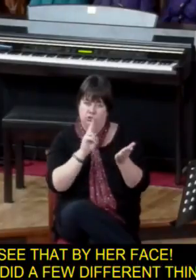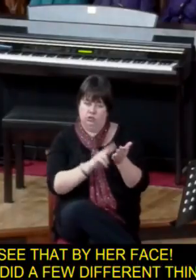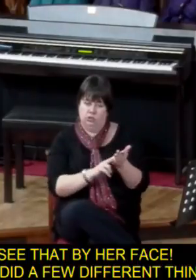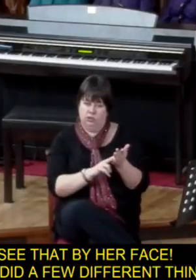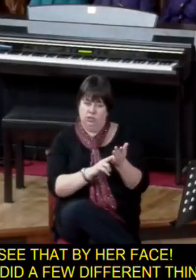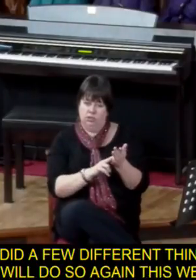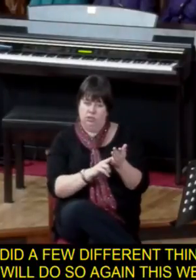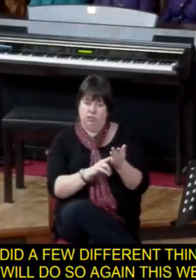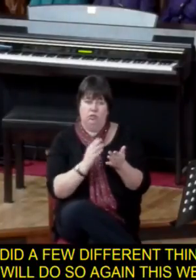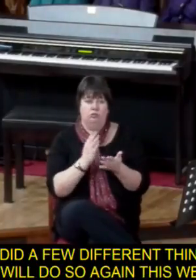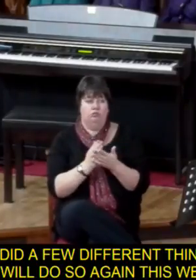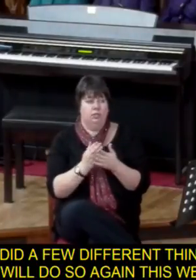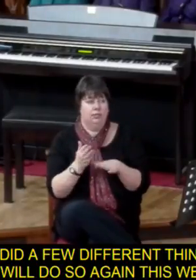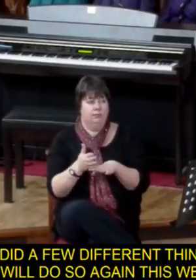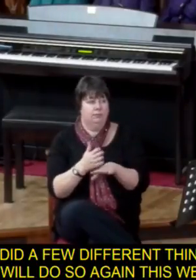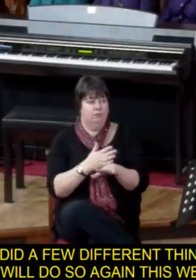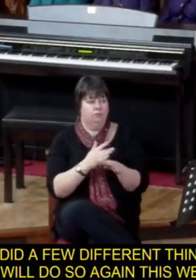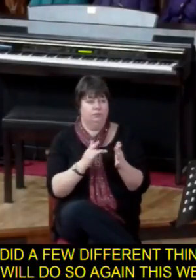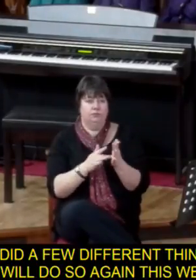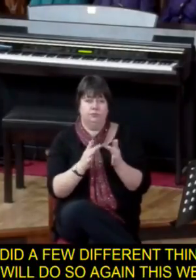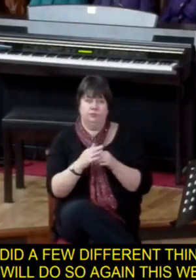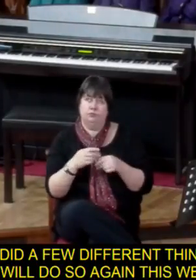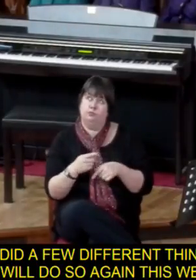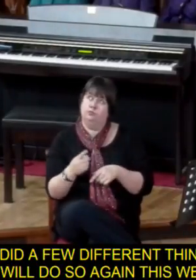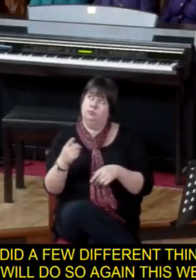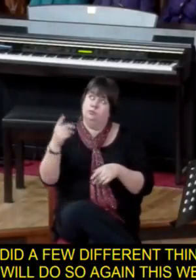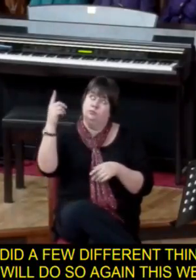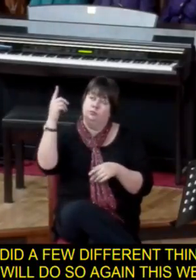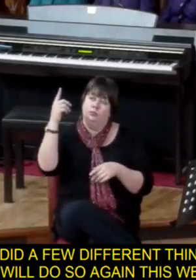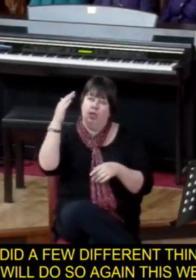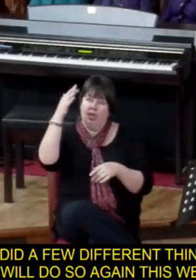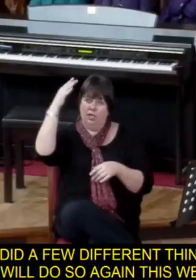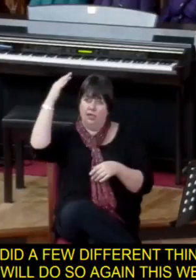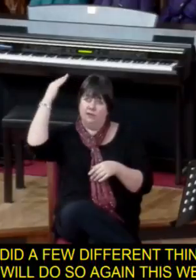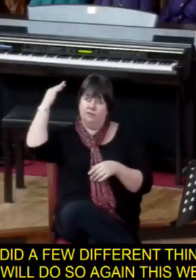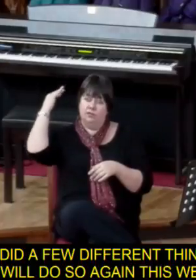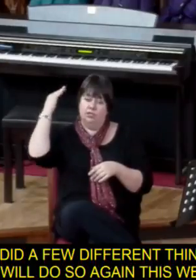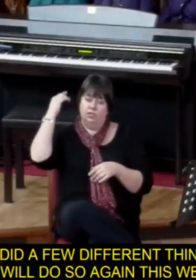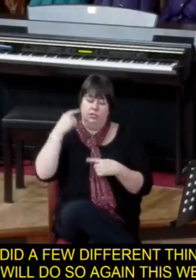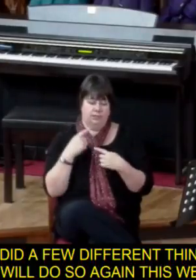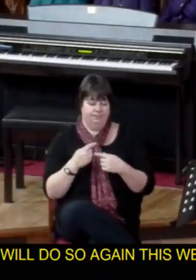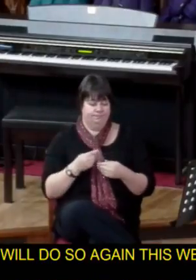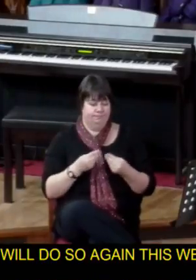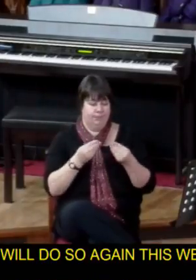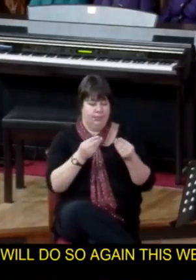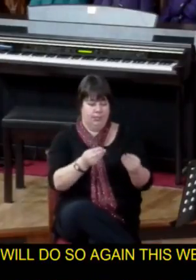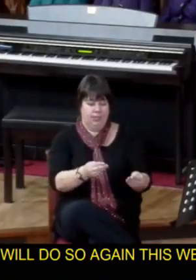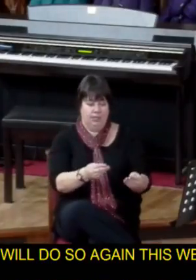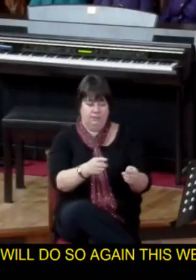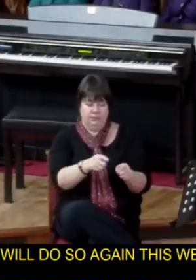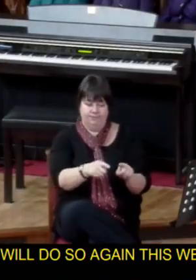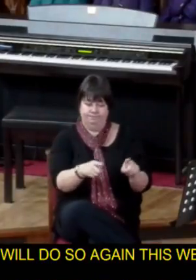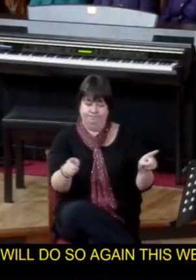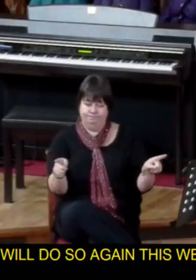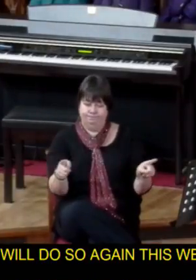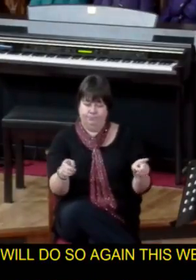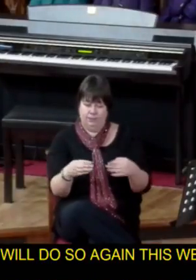Before he's taken up to heaven, he gives the disciples a